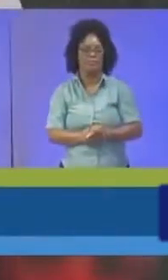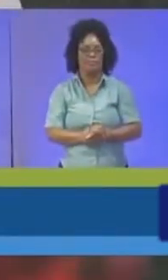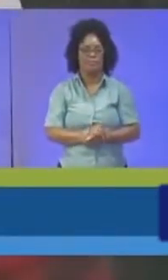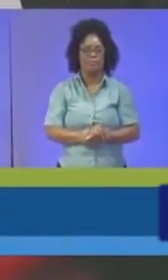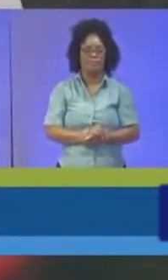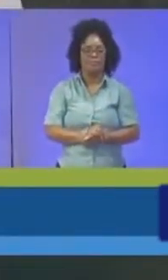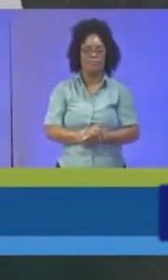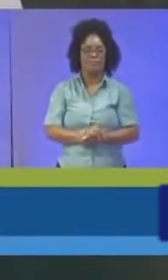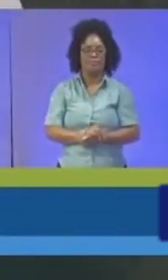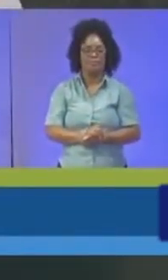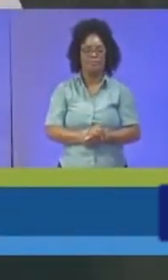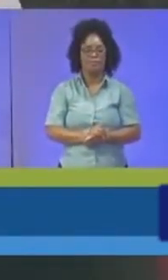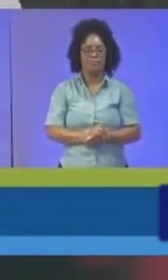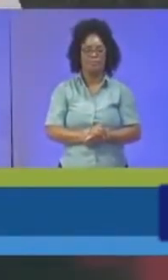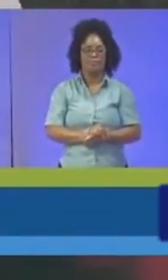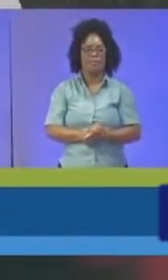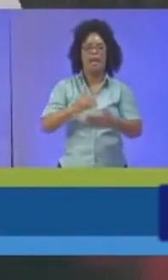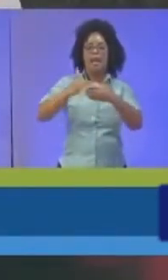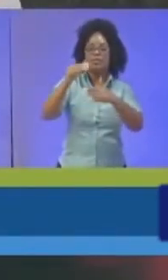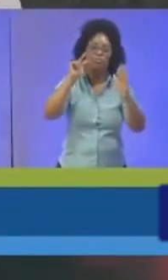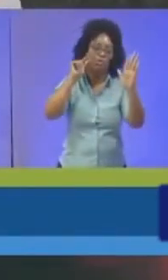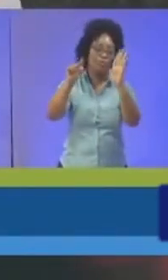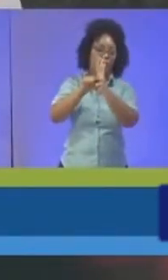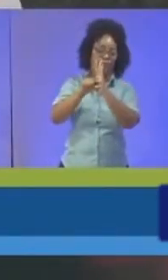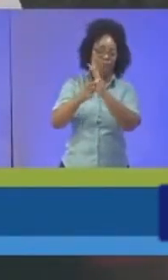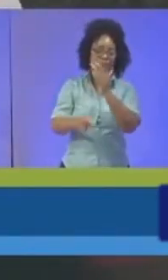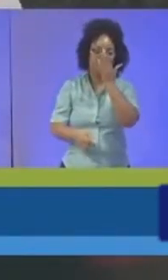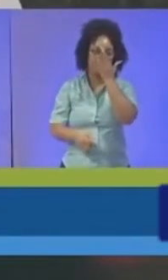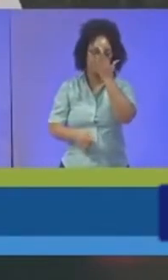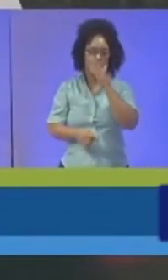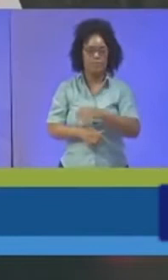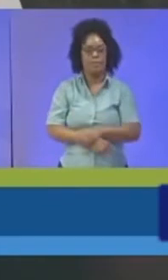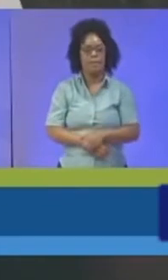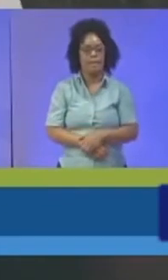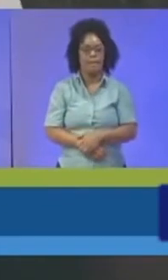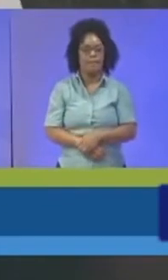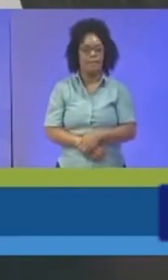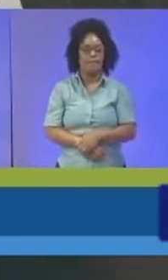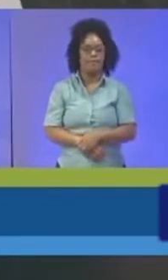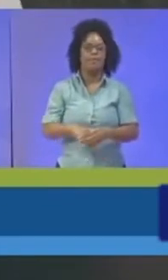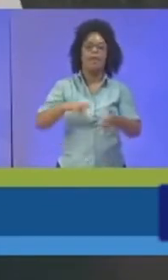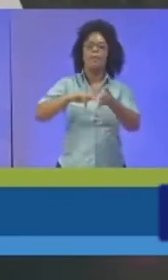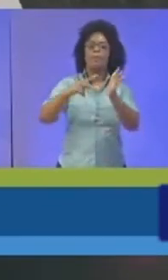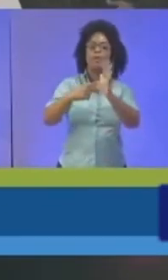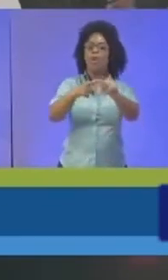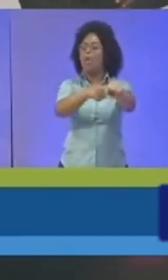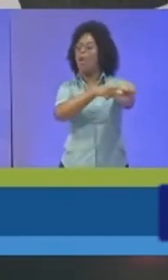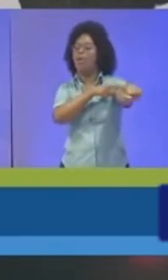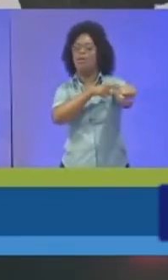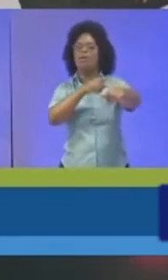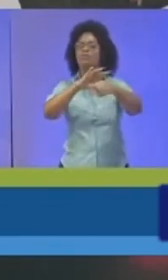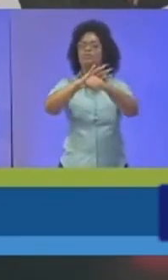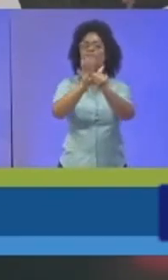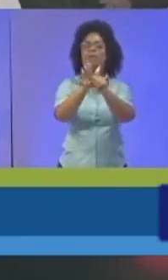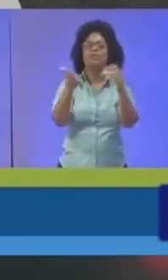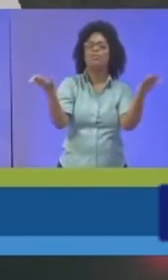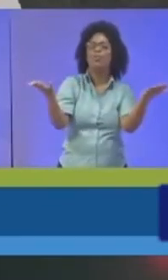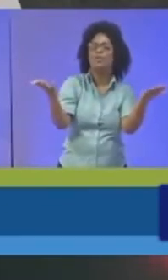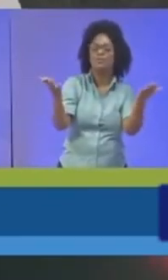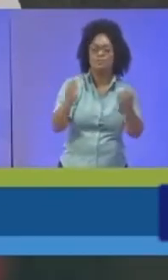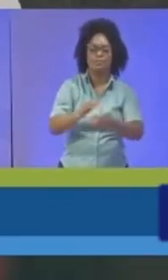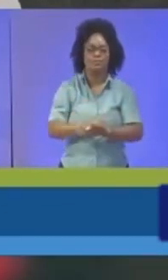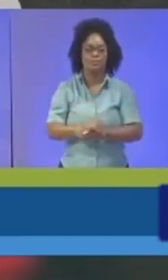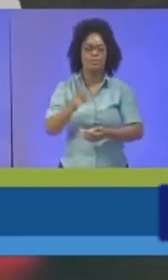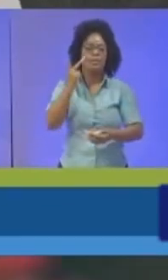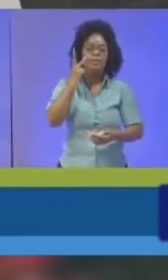Slide. Next. So, what is long COVID? So, on the slides you'll